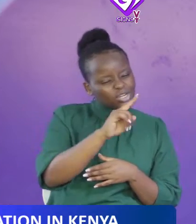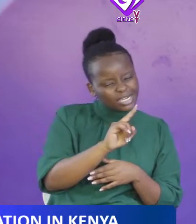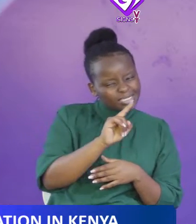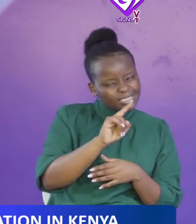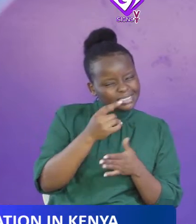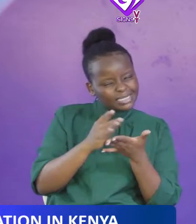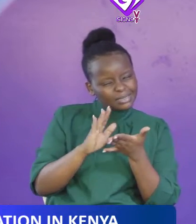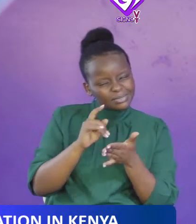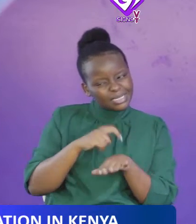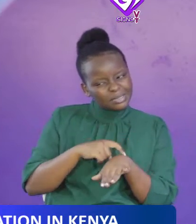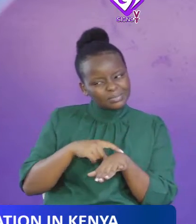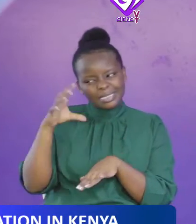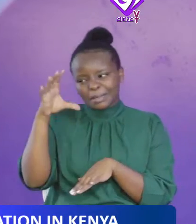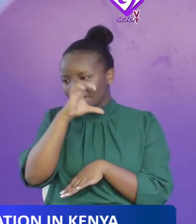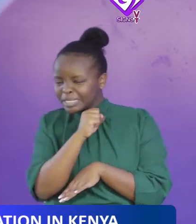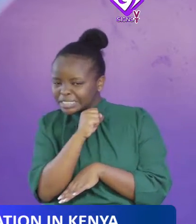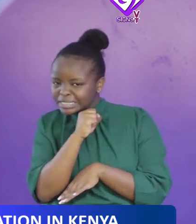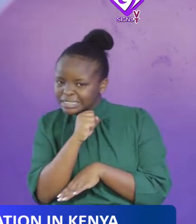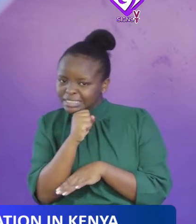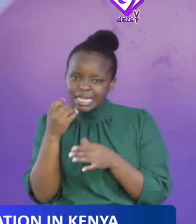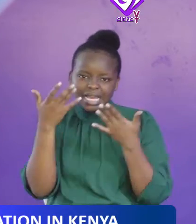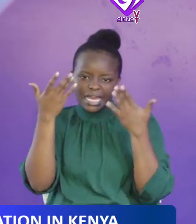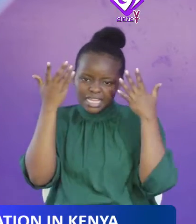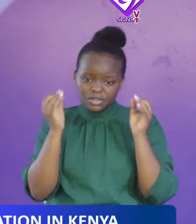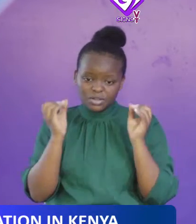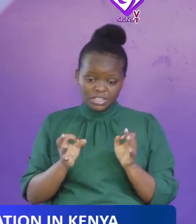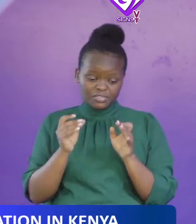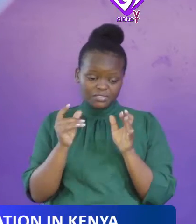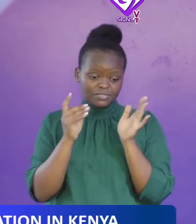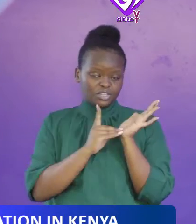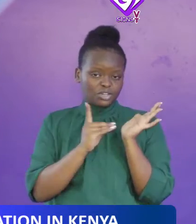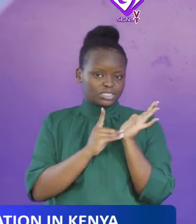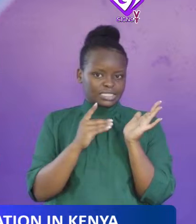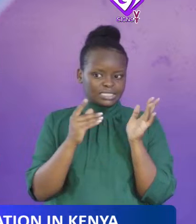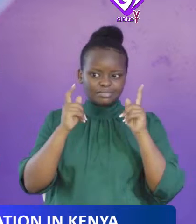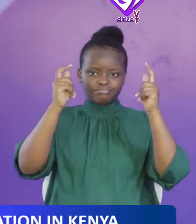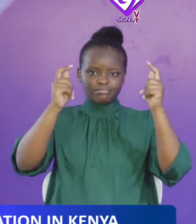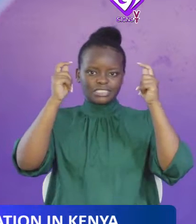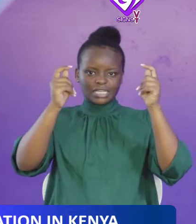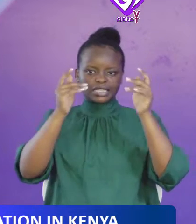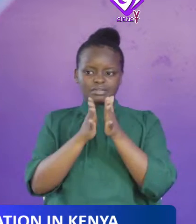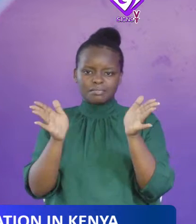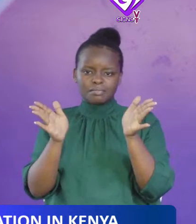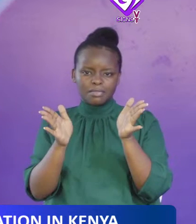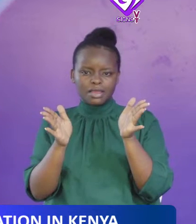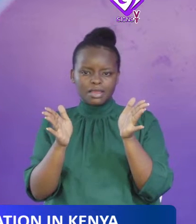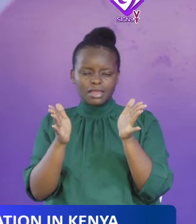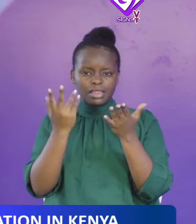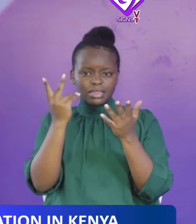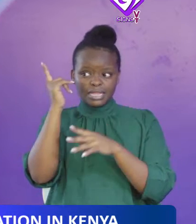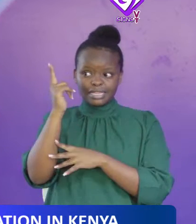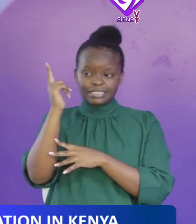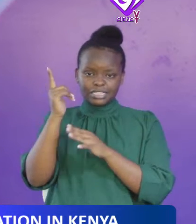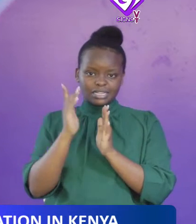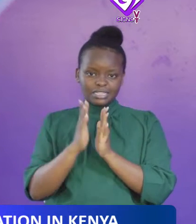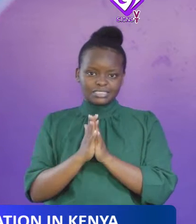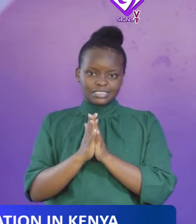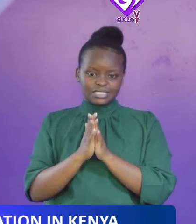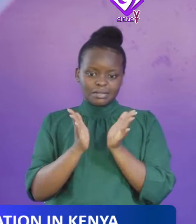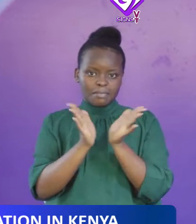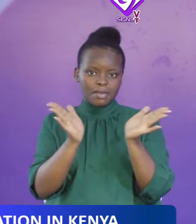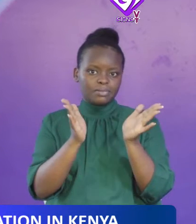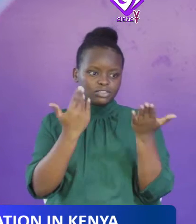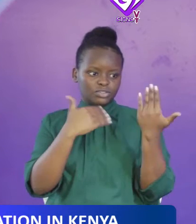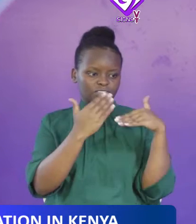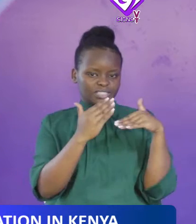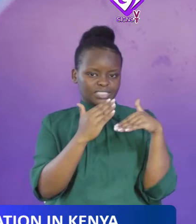miss. We've seen, I don't know if the dons are still on strike in public universities. Actually they are. Yeah, they have not